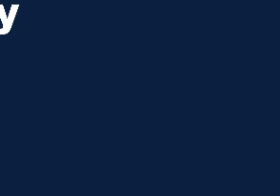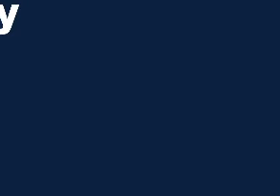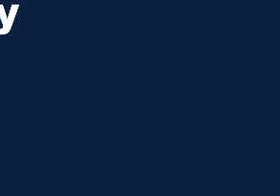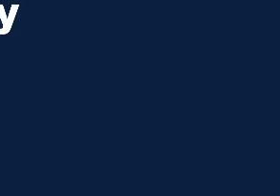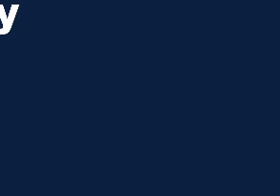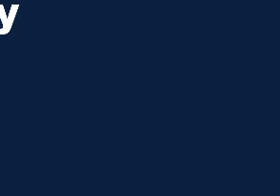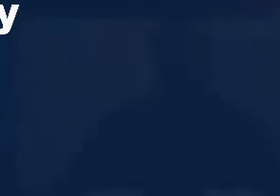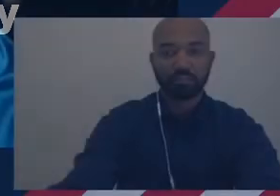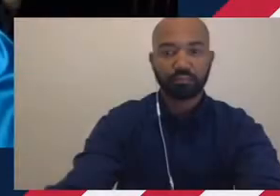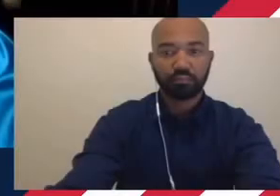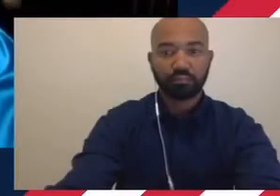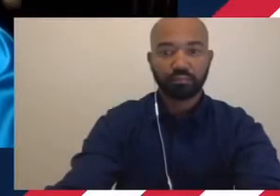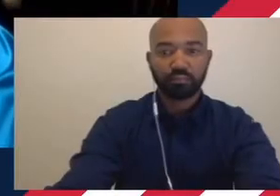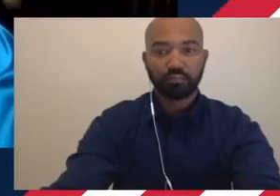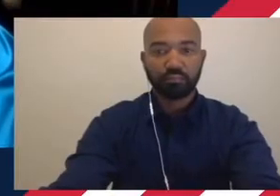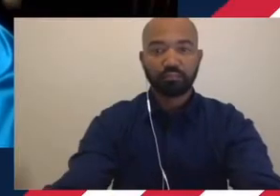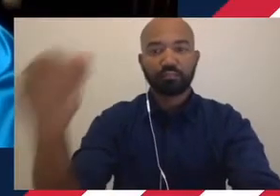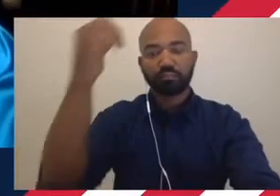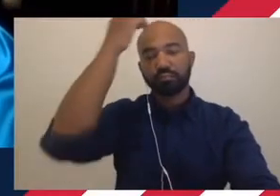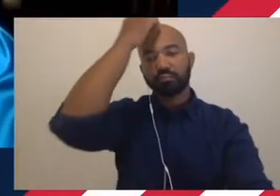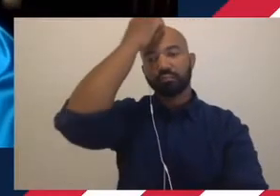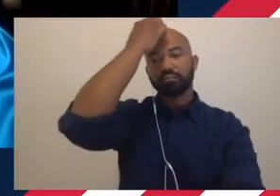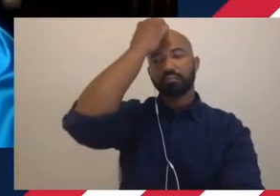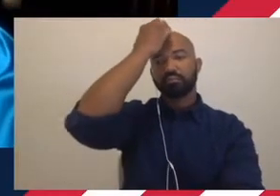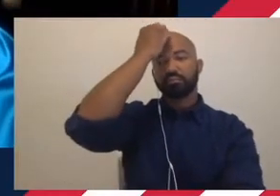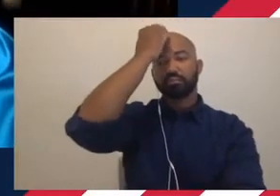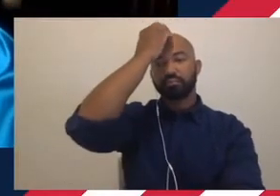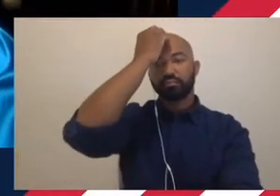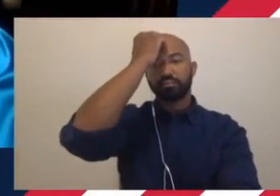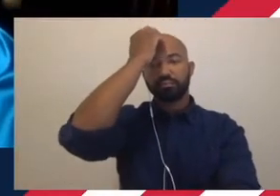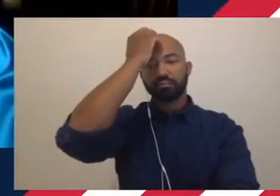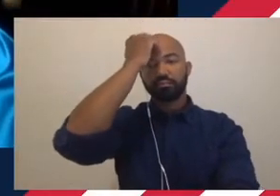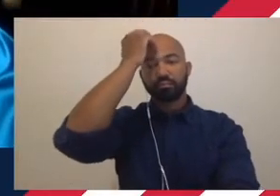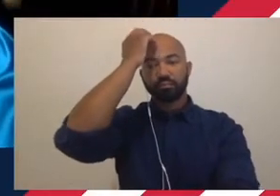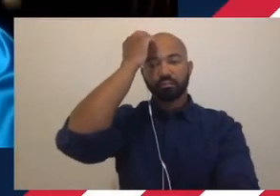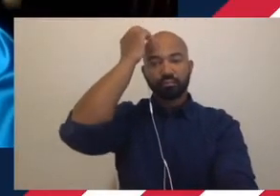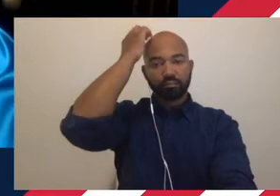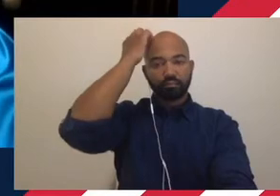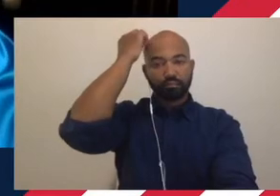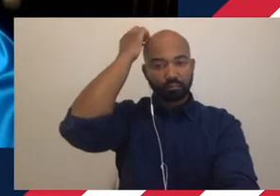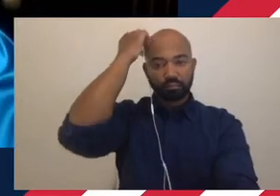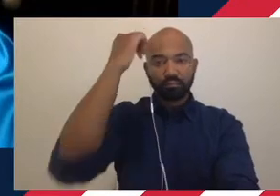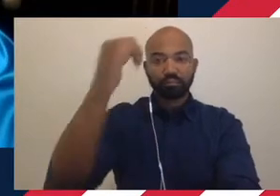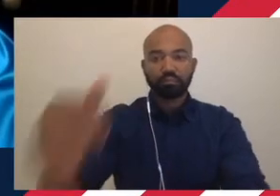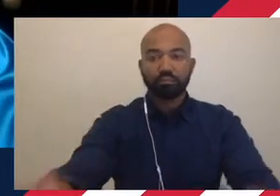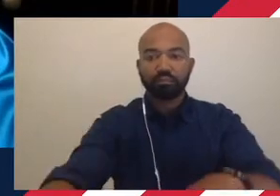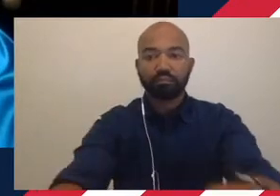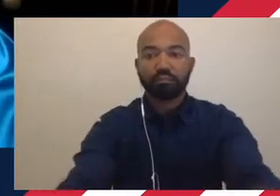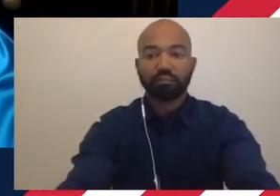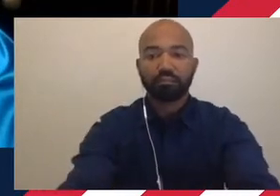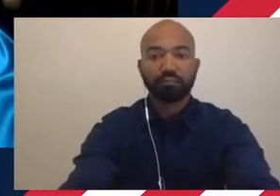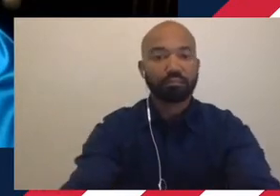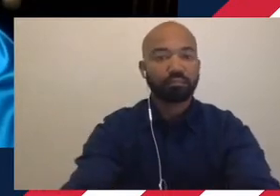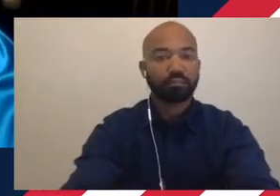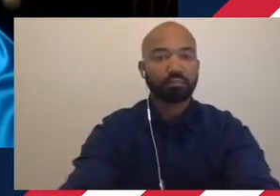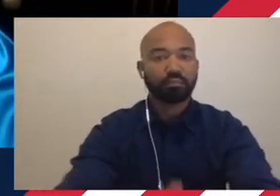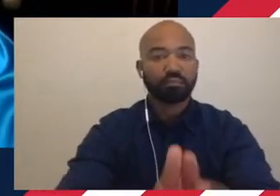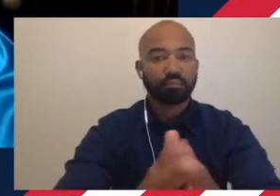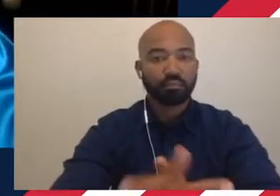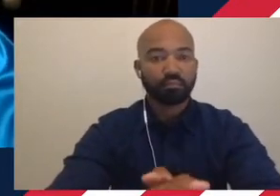a better America. Repairing the damage that Donald Trump has done to this country will be the work